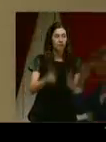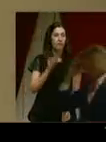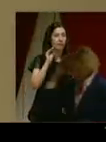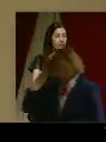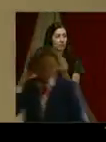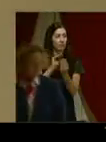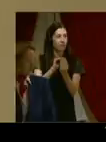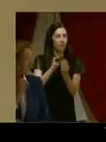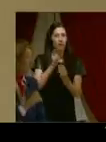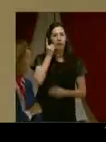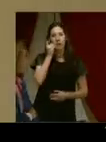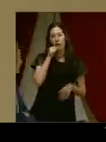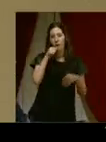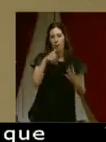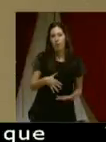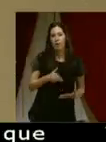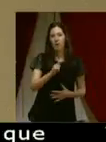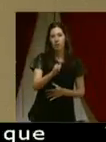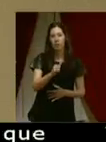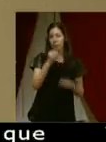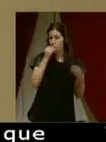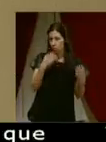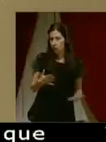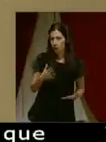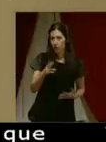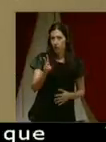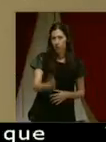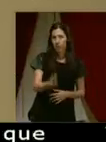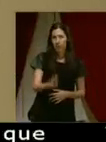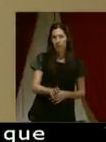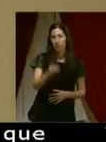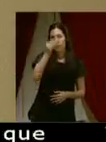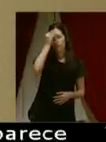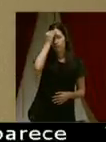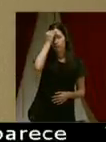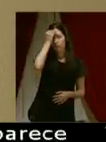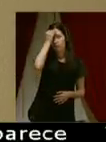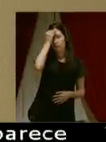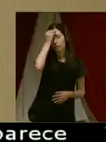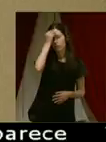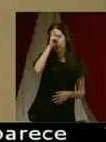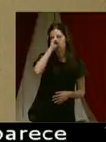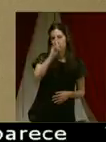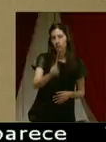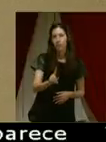I agree with you. The existing mobile technology is quite nice.